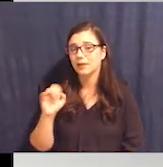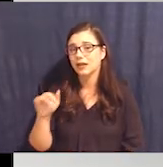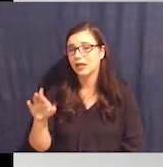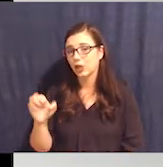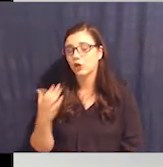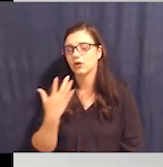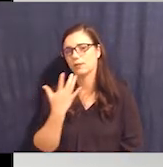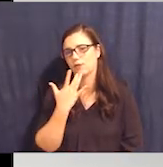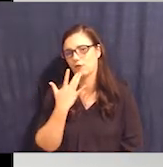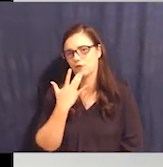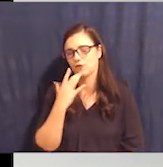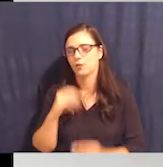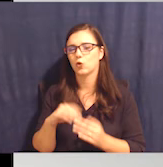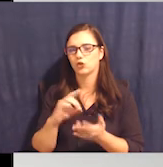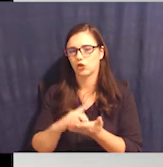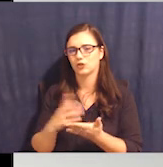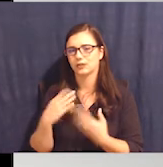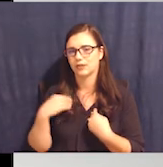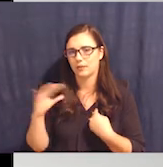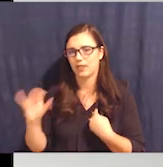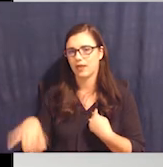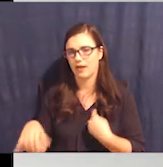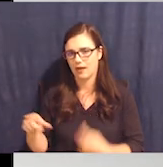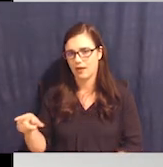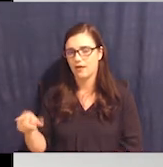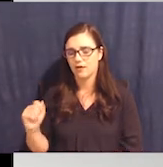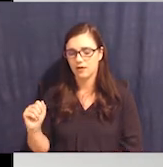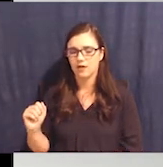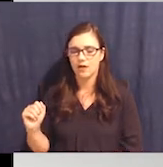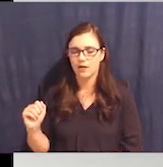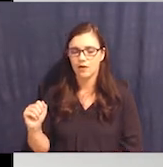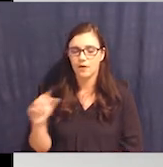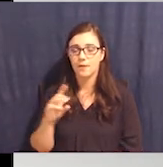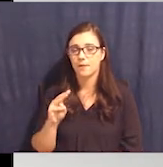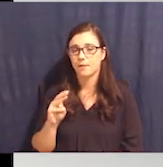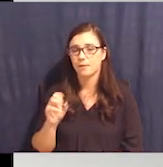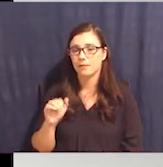said, Medicare is preferable. There's more doctors that take it.